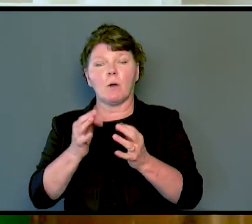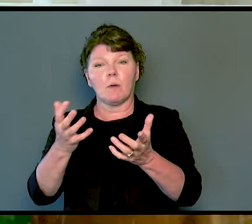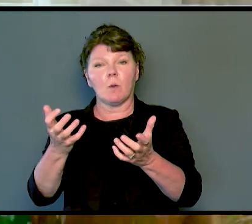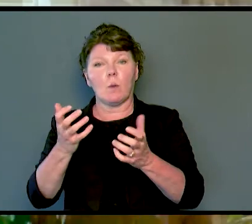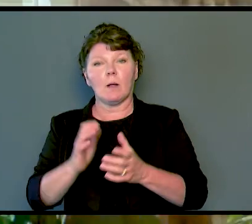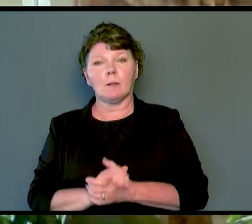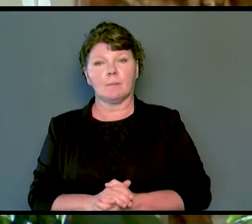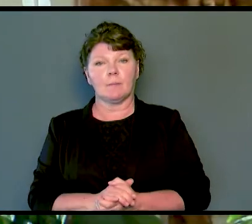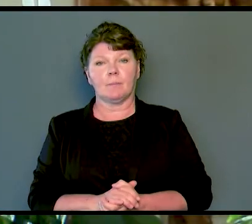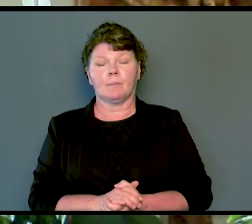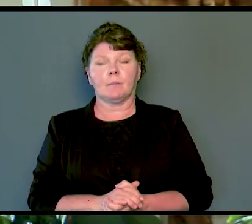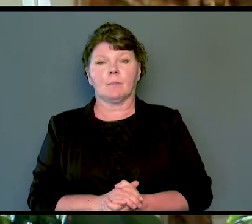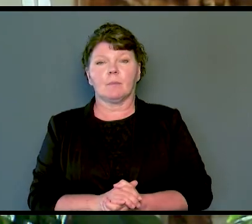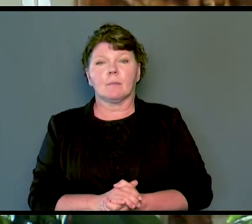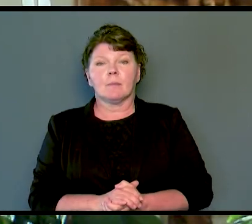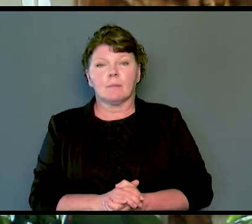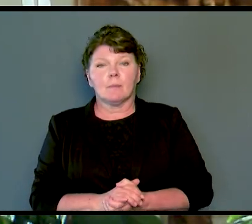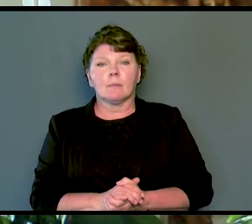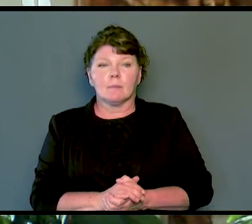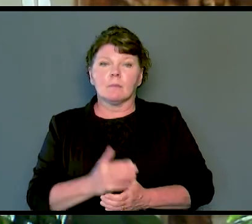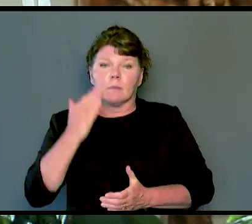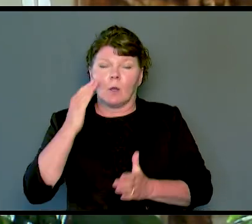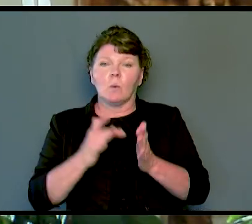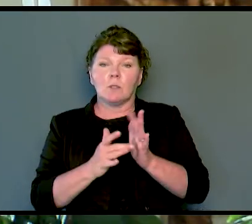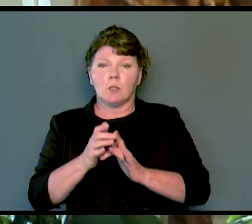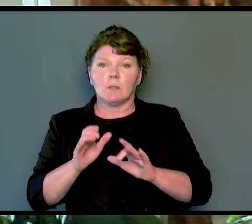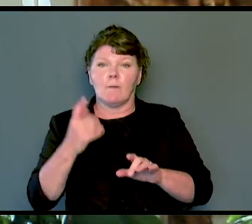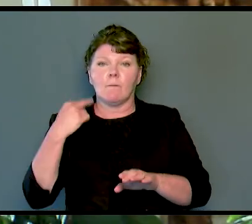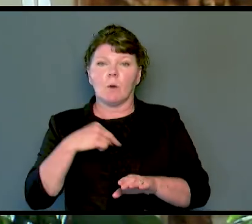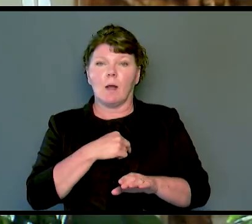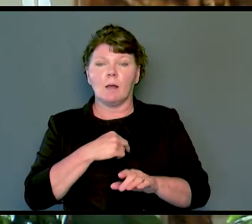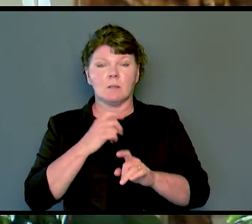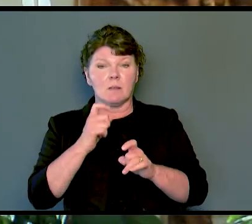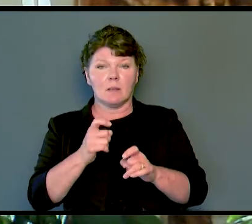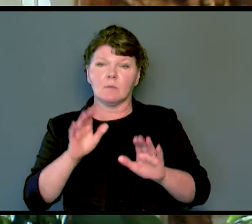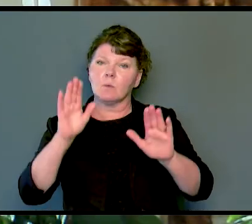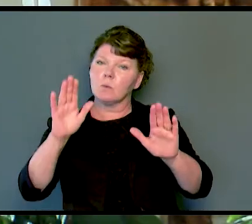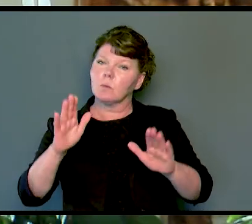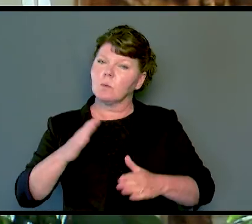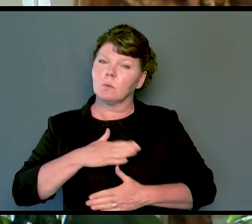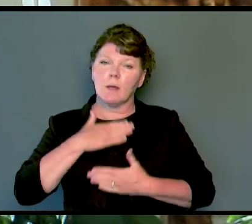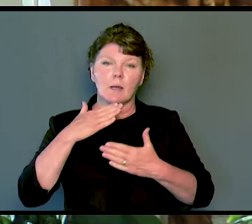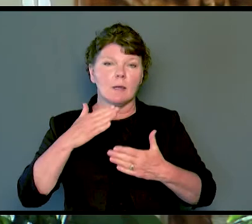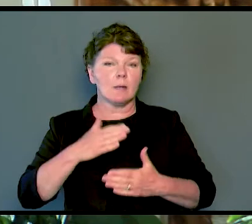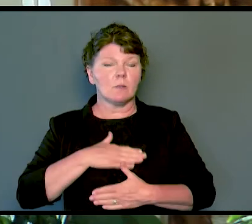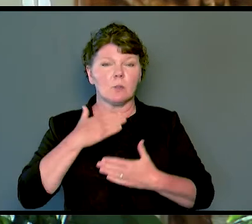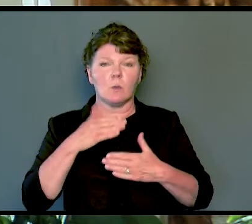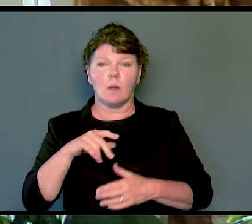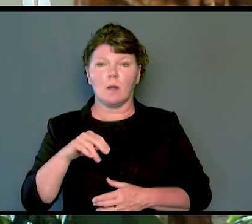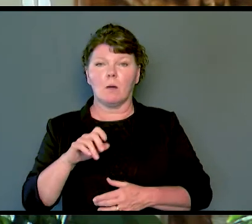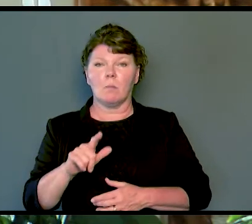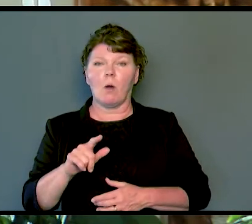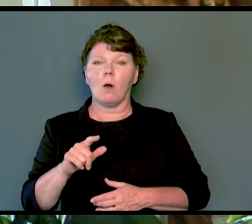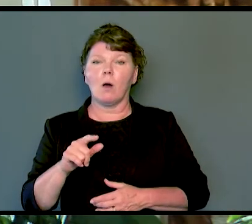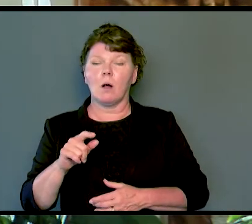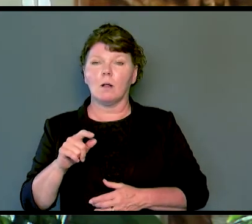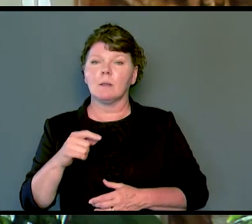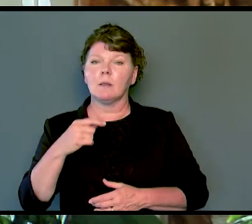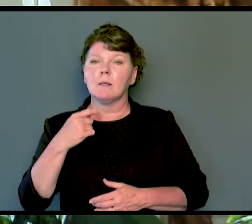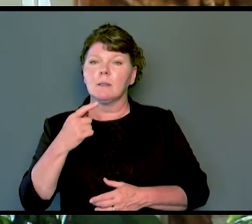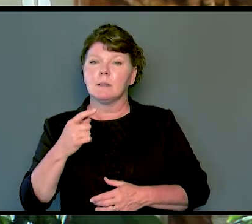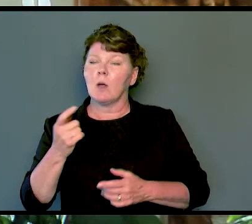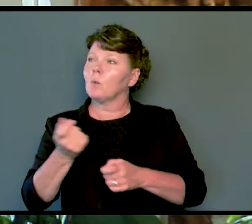will. Knowing what Jesus has done for us gives us reason to have great joy. Paul in Philippians 4:4